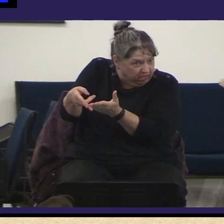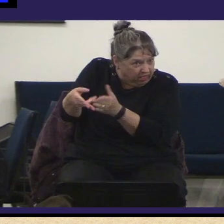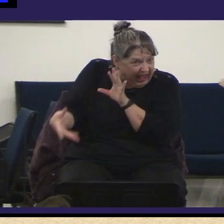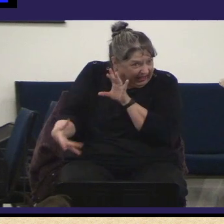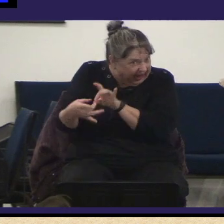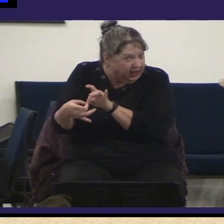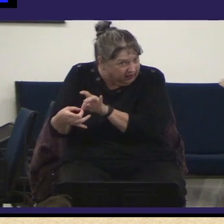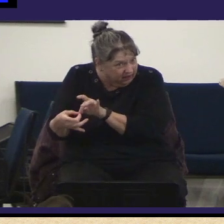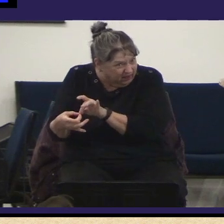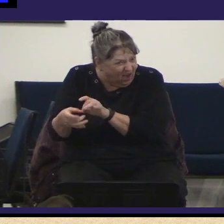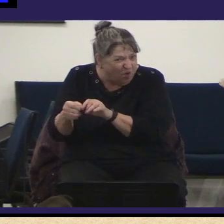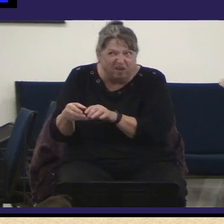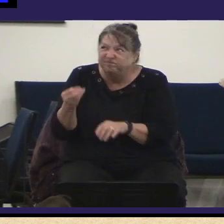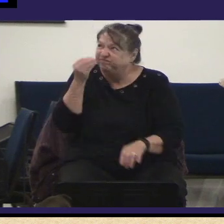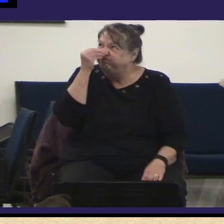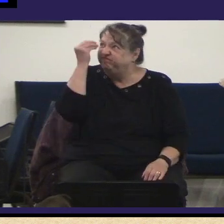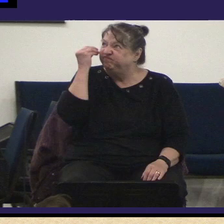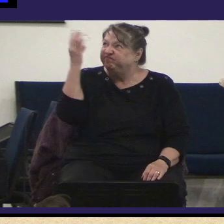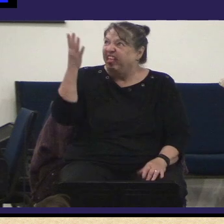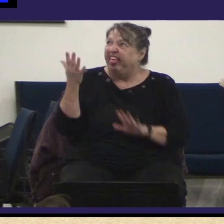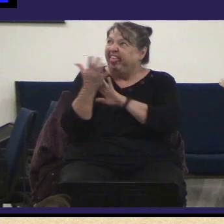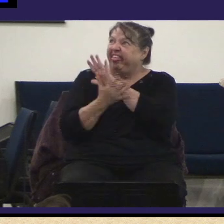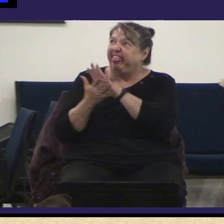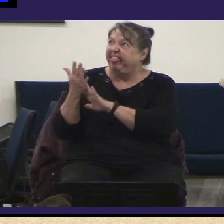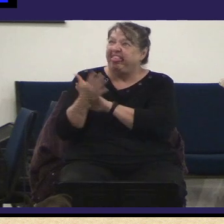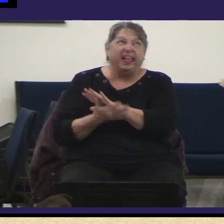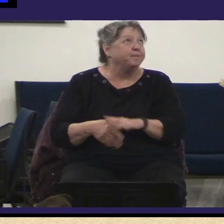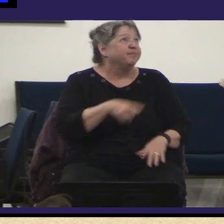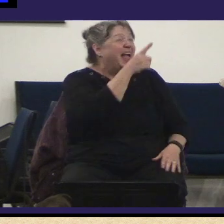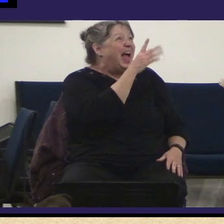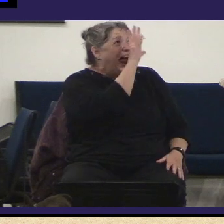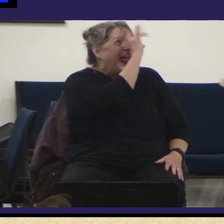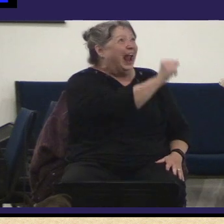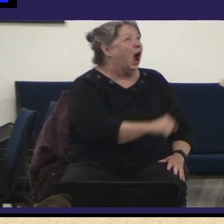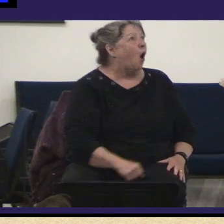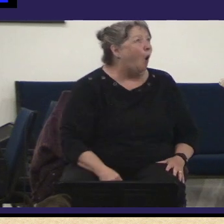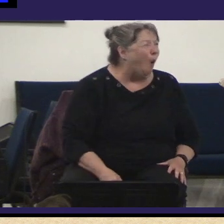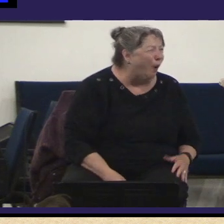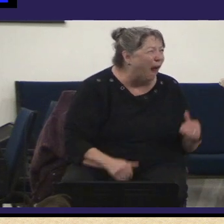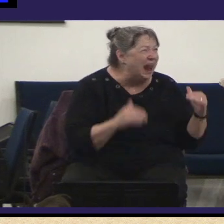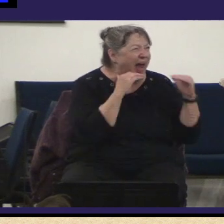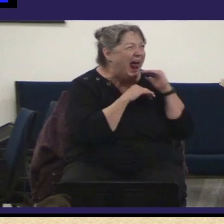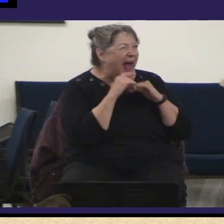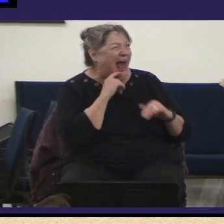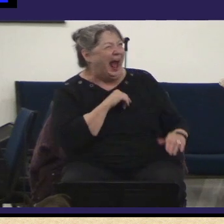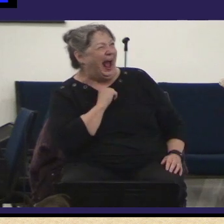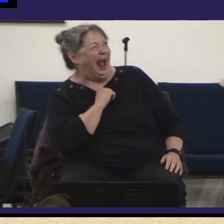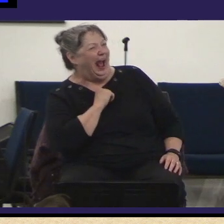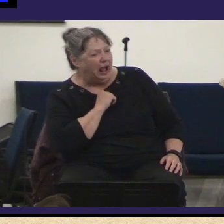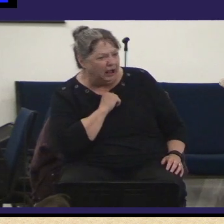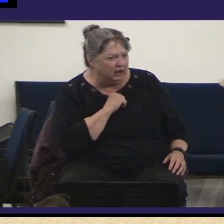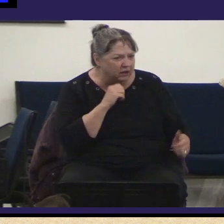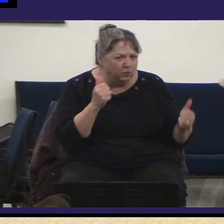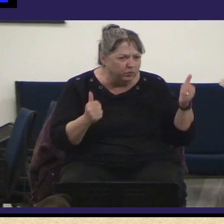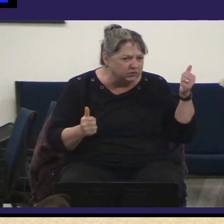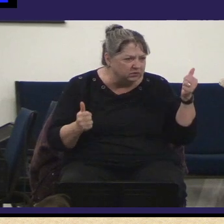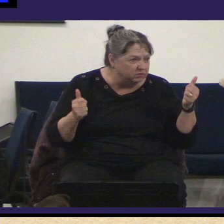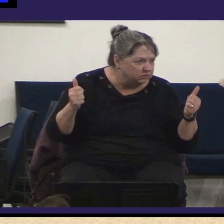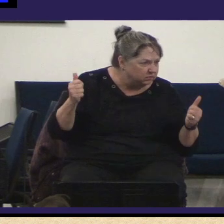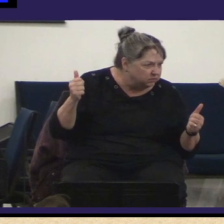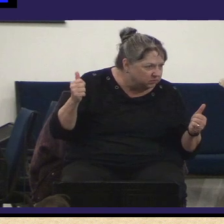If we're living for a lie, then we don't need this. But if we're living for truth, we need God's word.